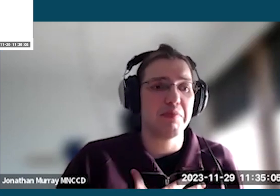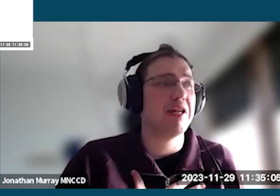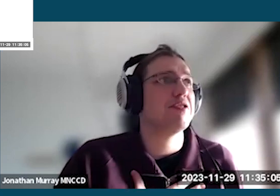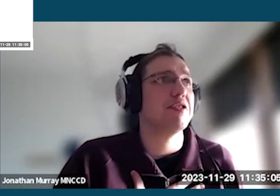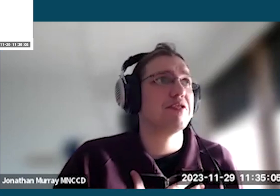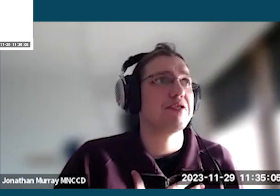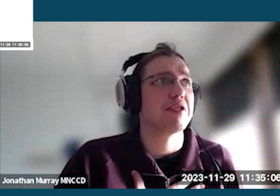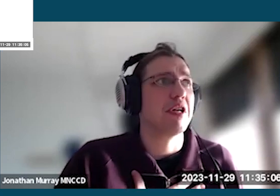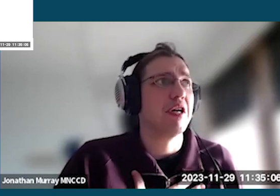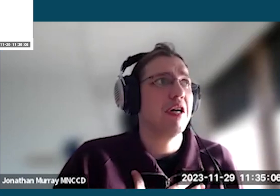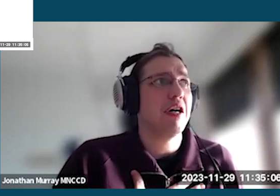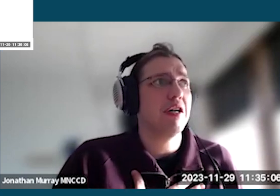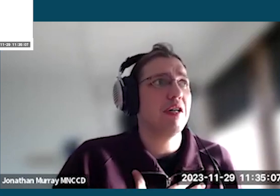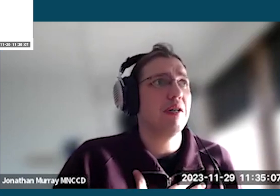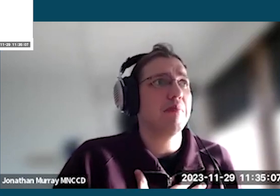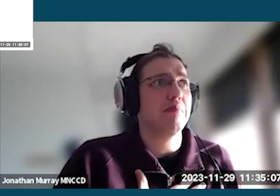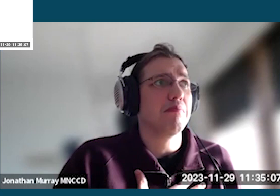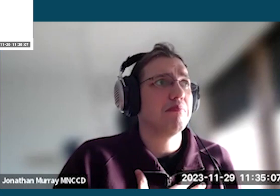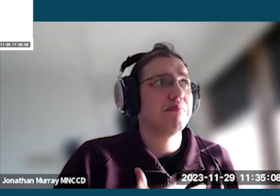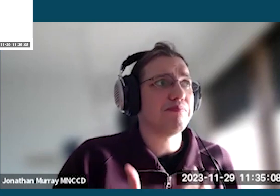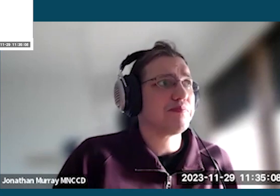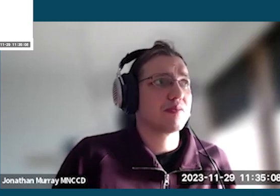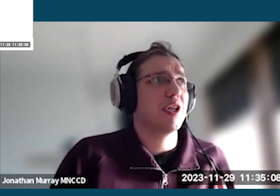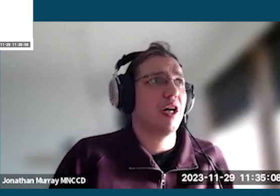we as patients